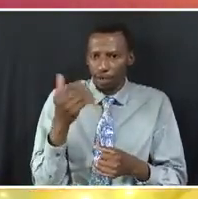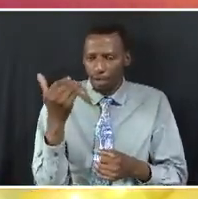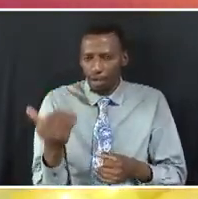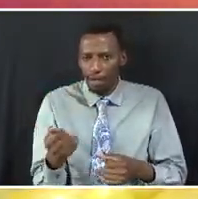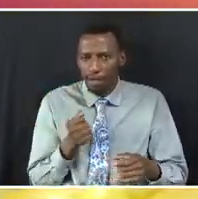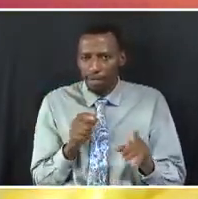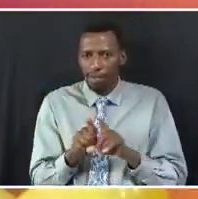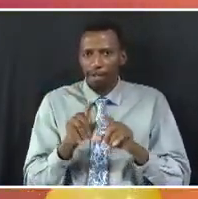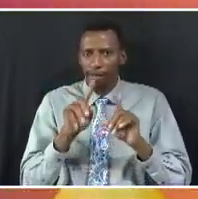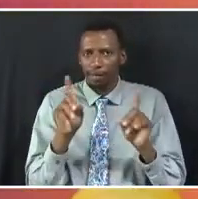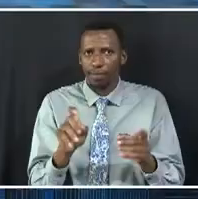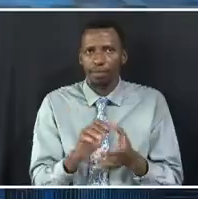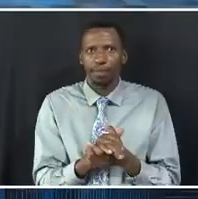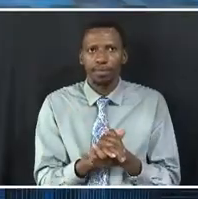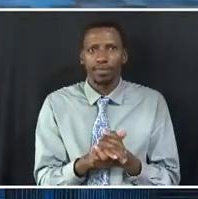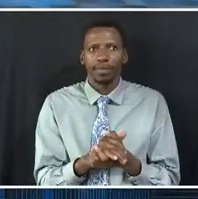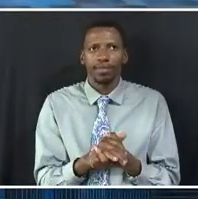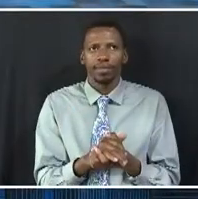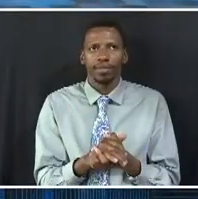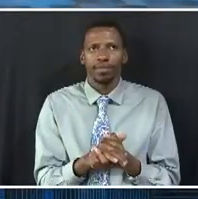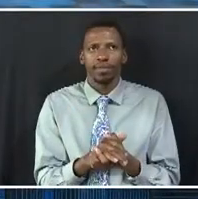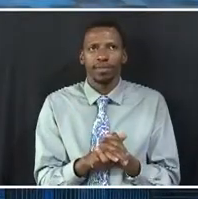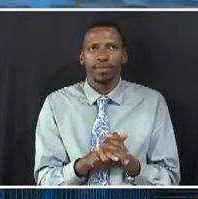older sister?